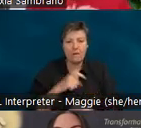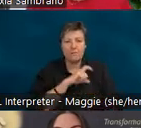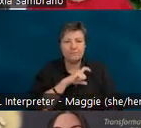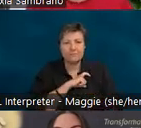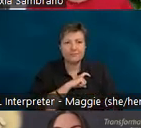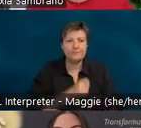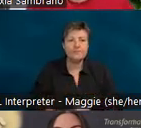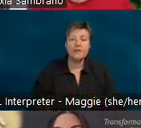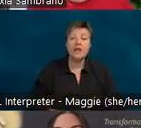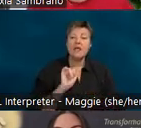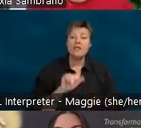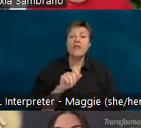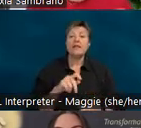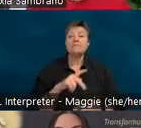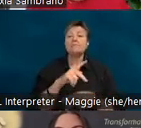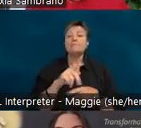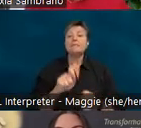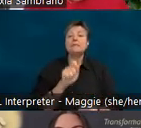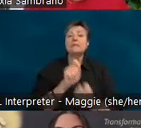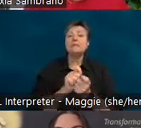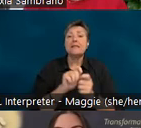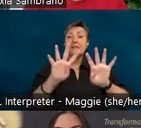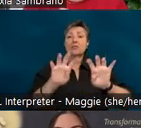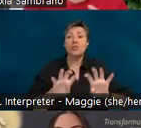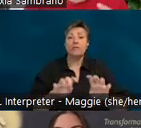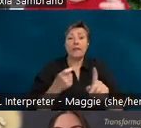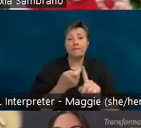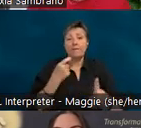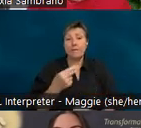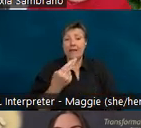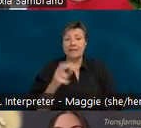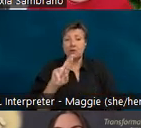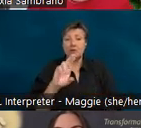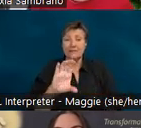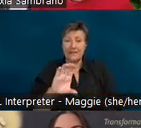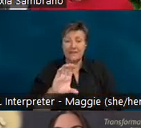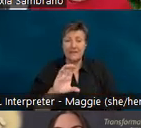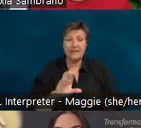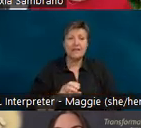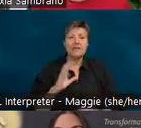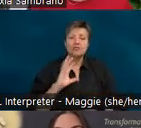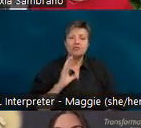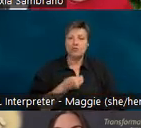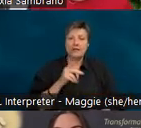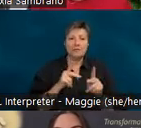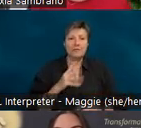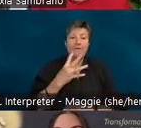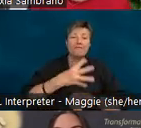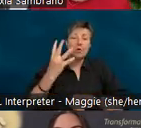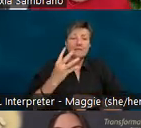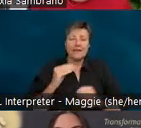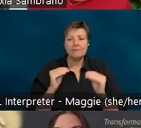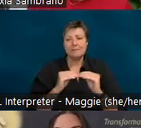That particular survey from the Human Rights Campaign also showed us that trans people are nearly 4 times more likely than cisgender people to experience